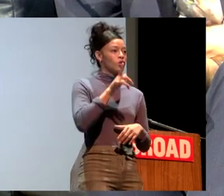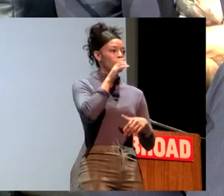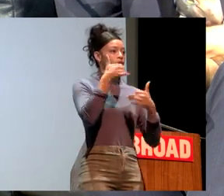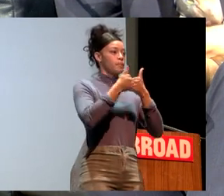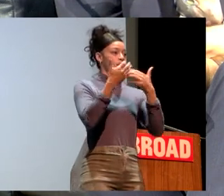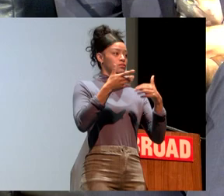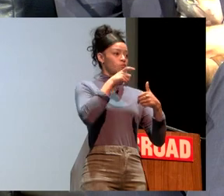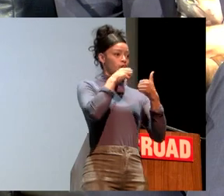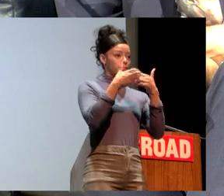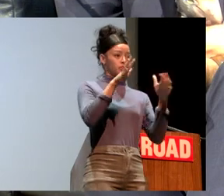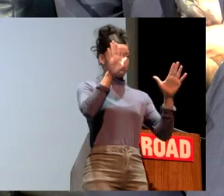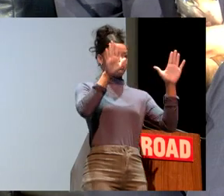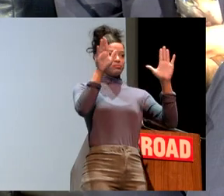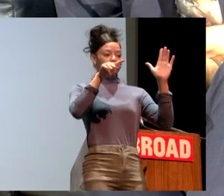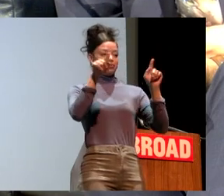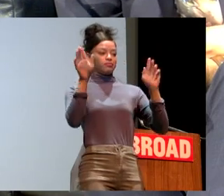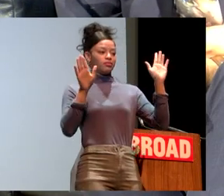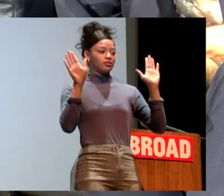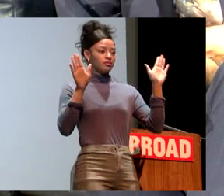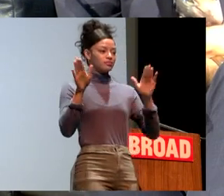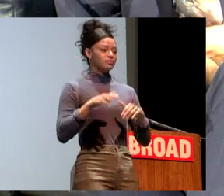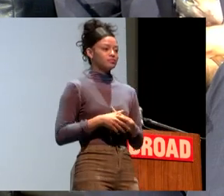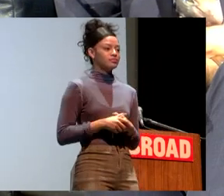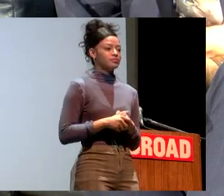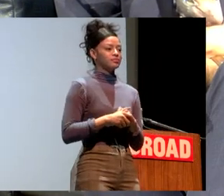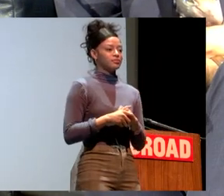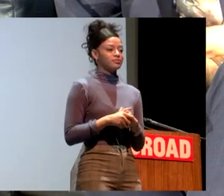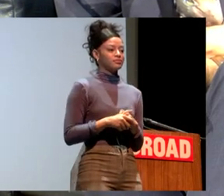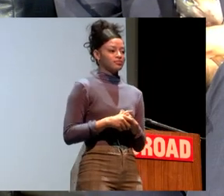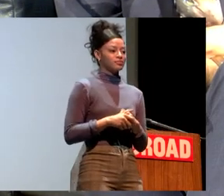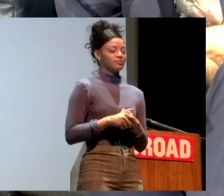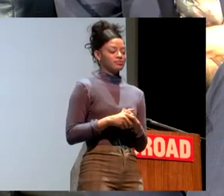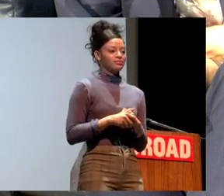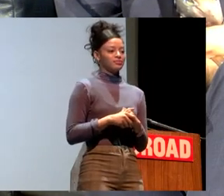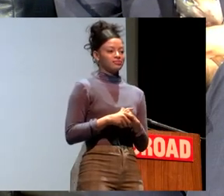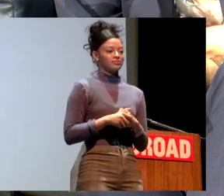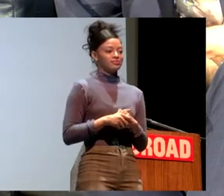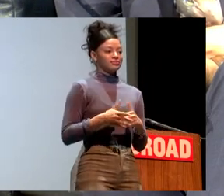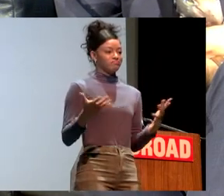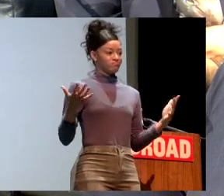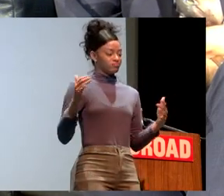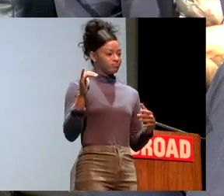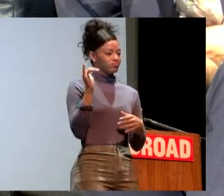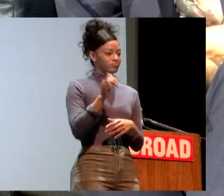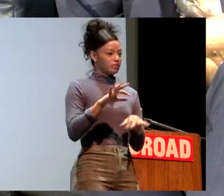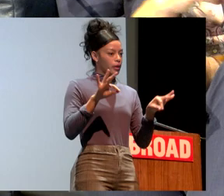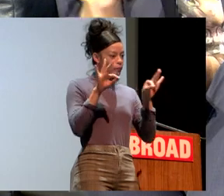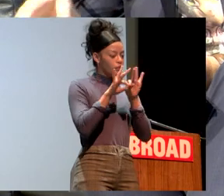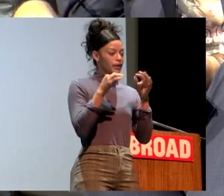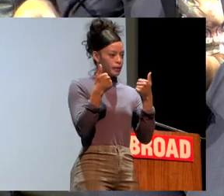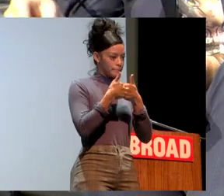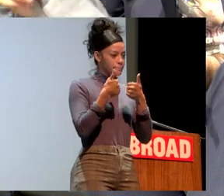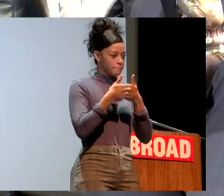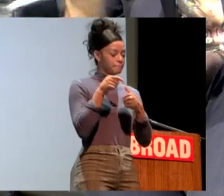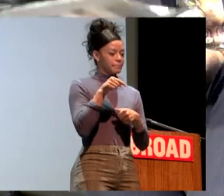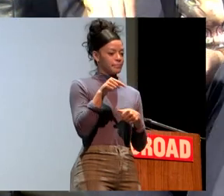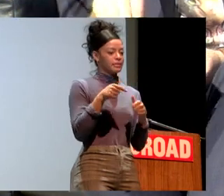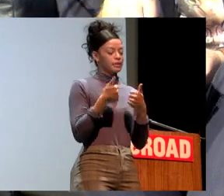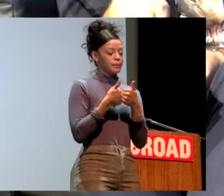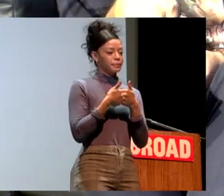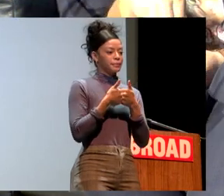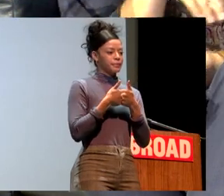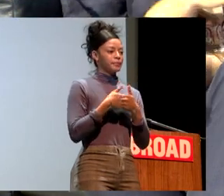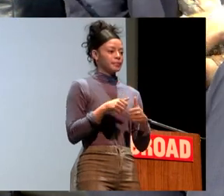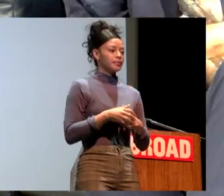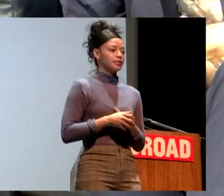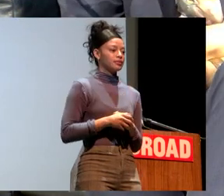should have played more. you would be happier. But it's a very, very important game that people, you know, sometimes just think it's a children's game. But a